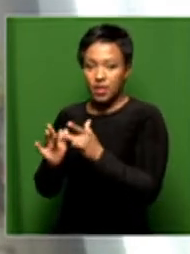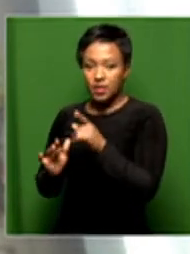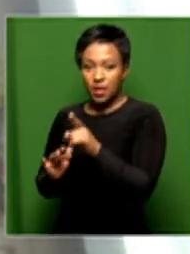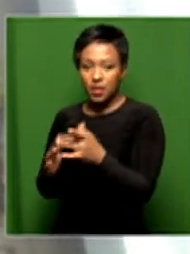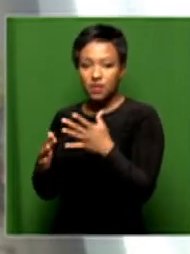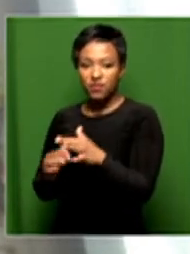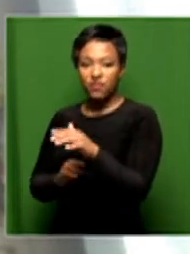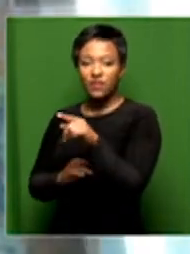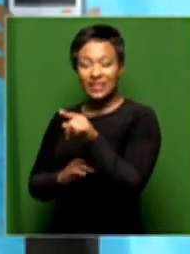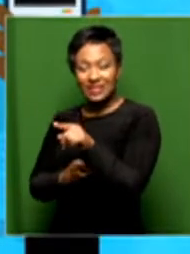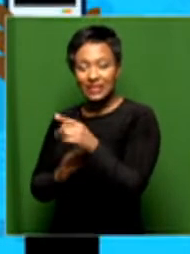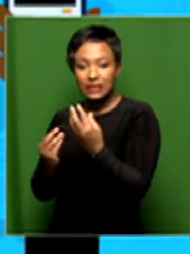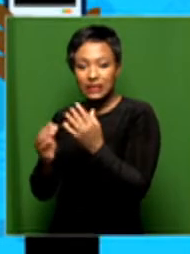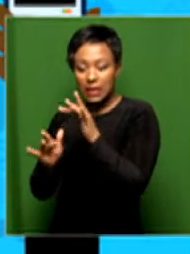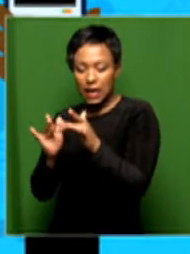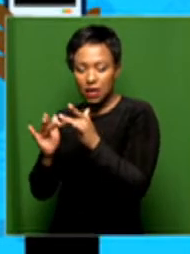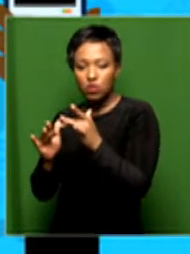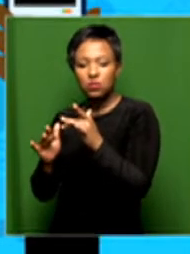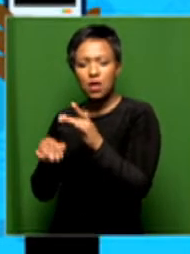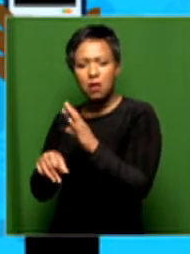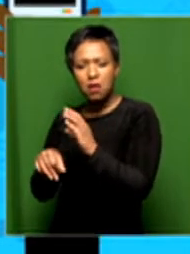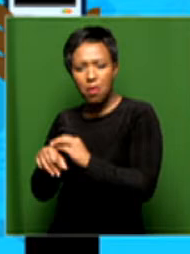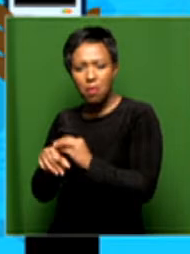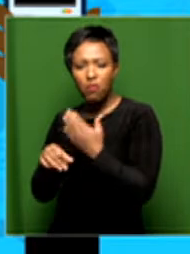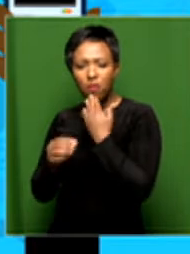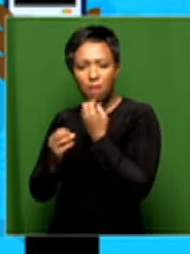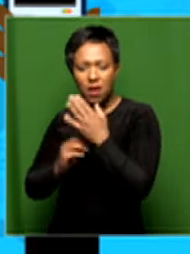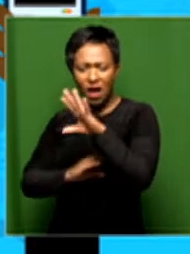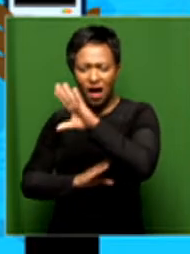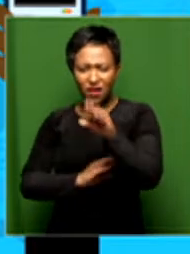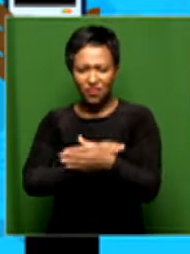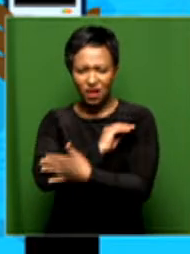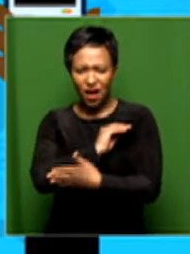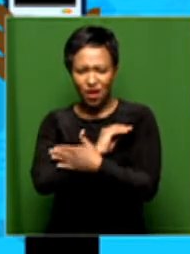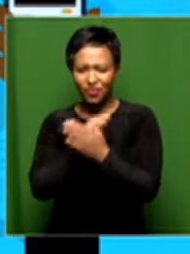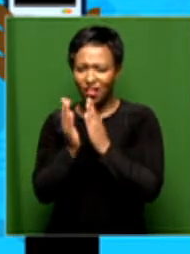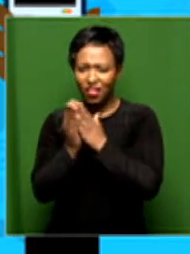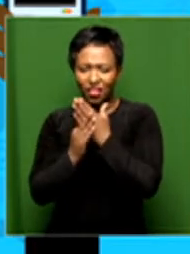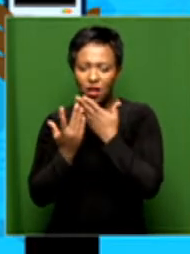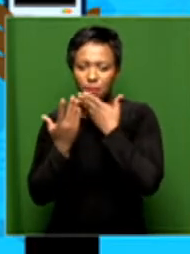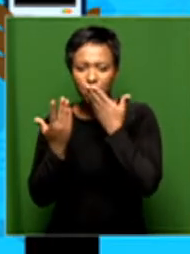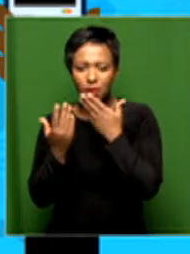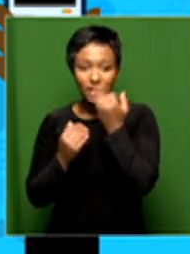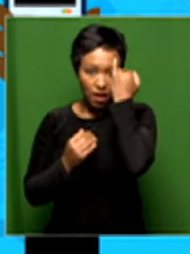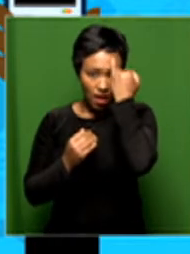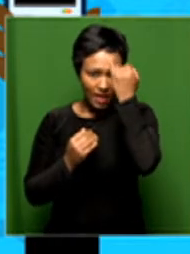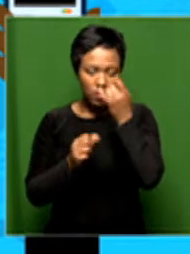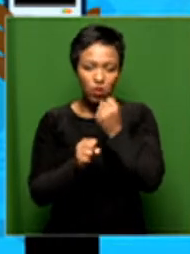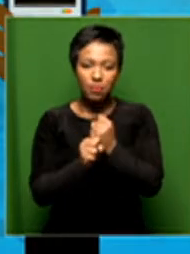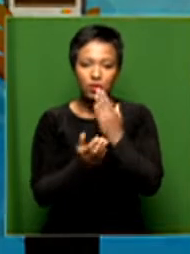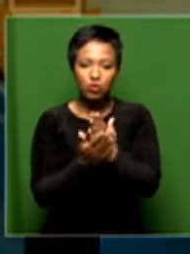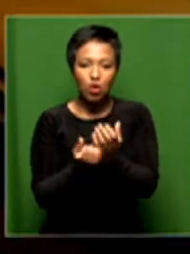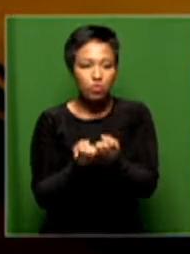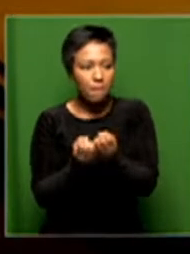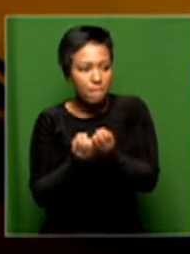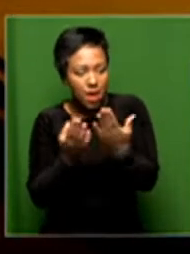foremost, Sumana, is still something that many Africans do not have access to. So how will this initiative ensure that the